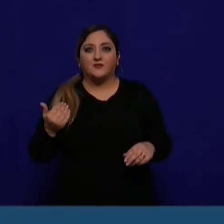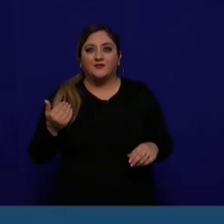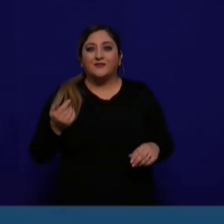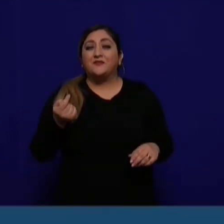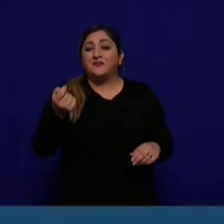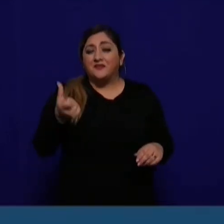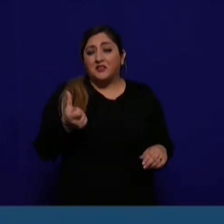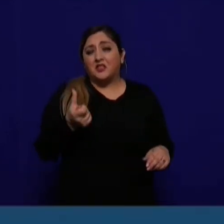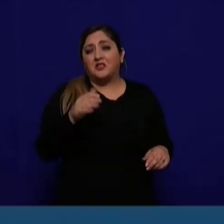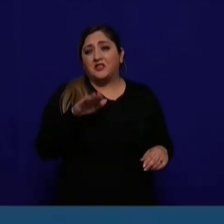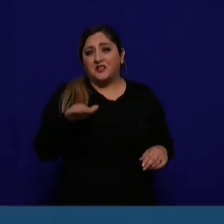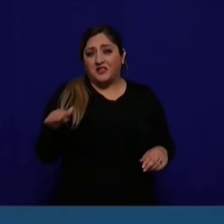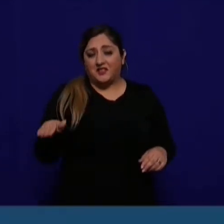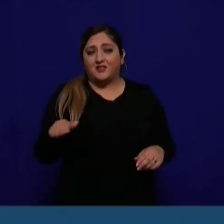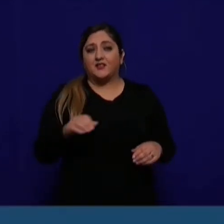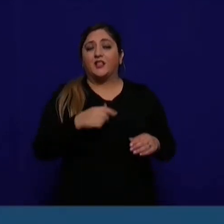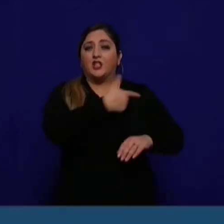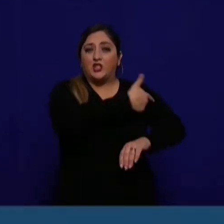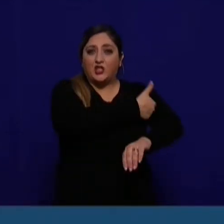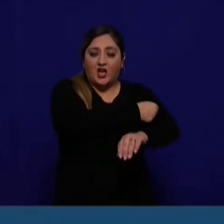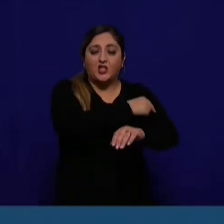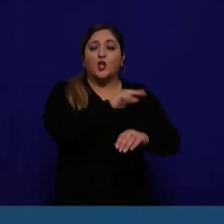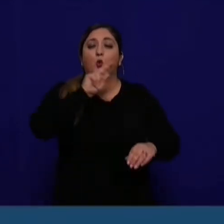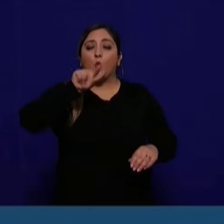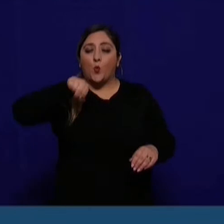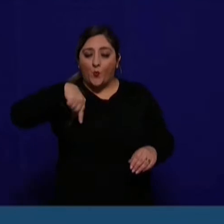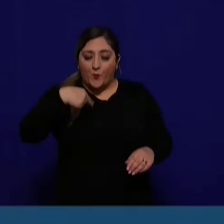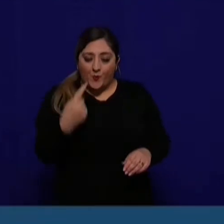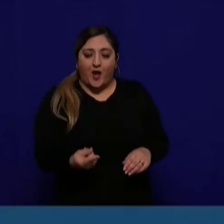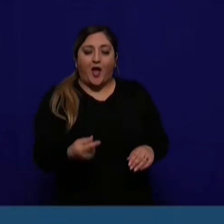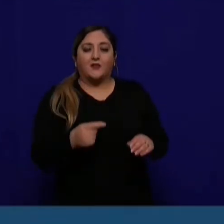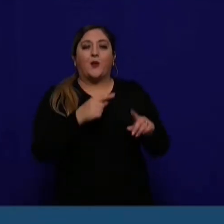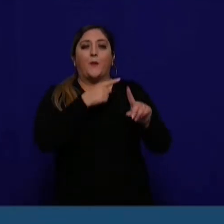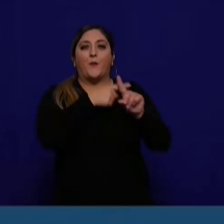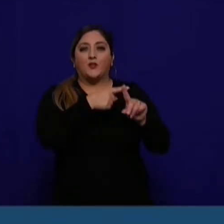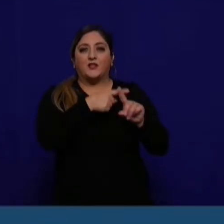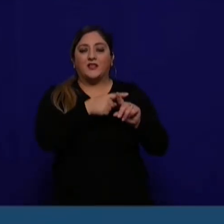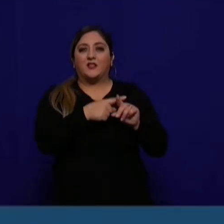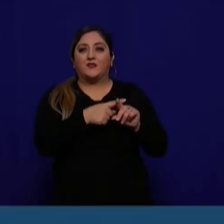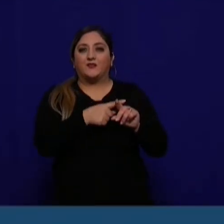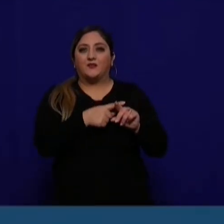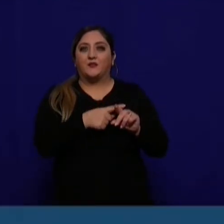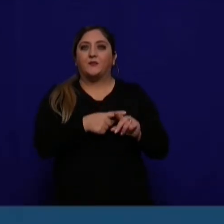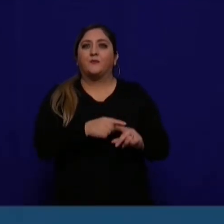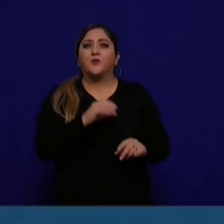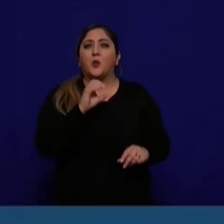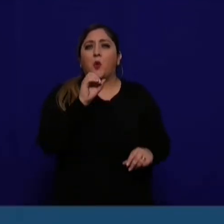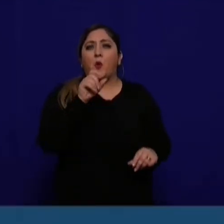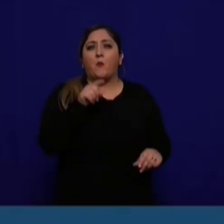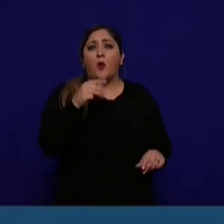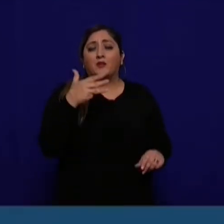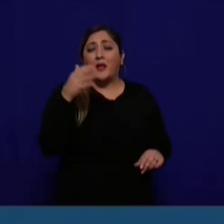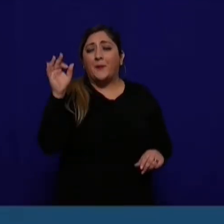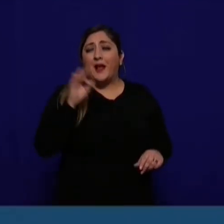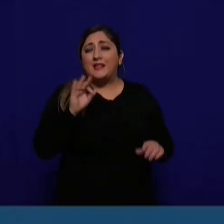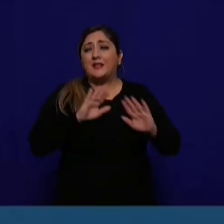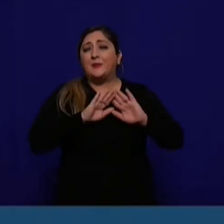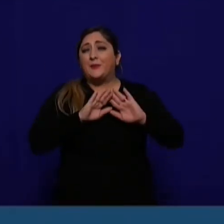li kellna, ġifieri li qegħdin naraw li bl-ewwel doża biss kellna 0.9% ta' persuni li wara